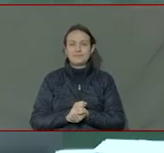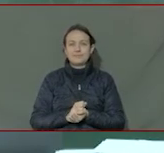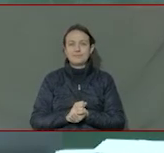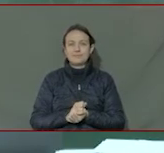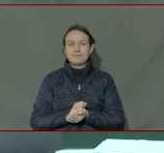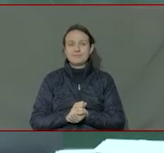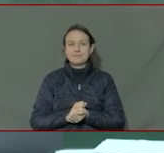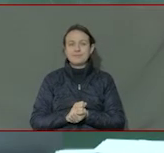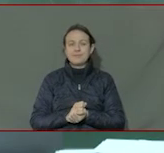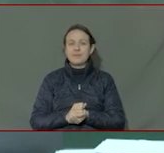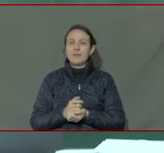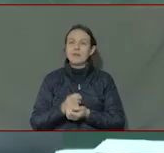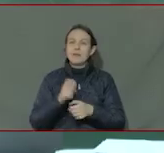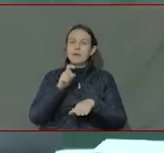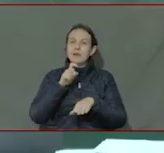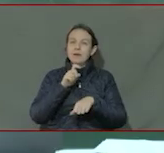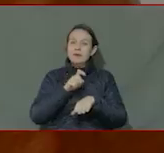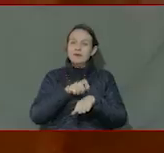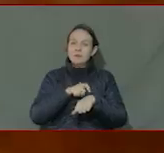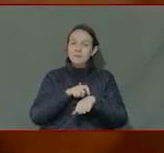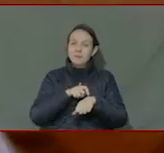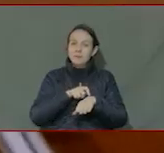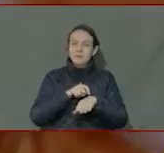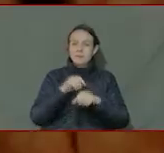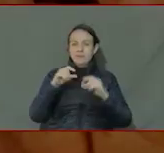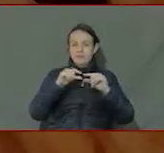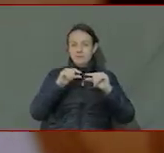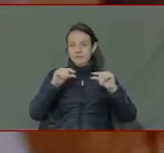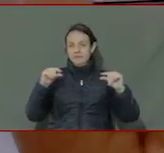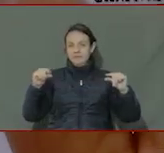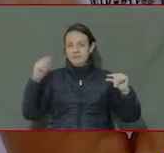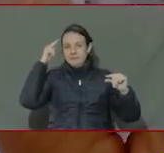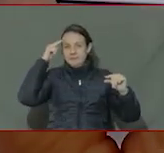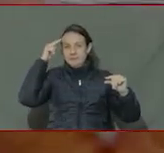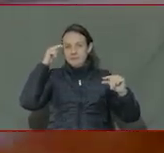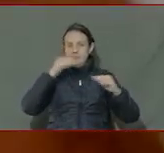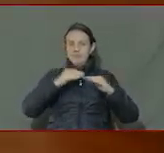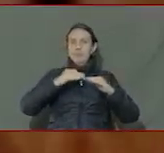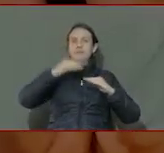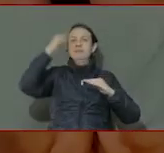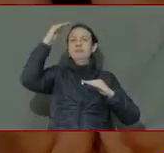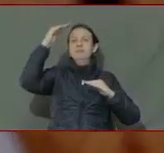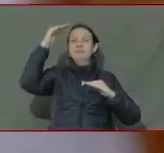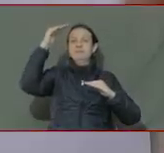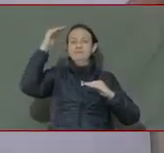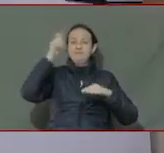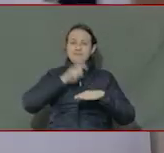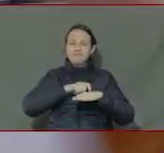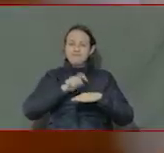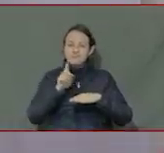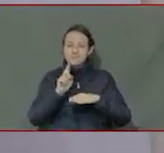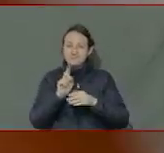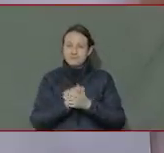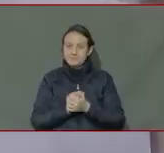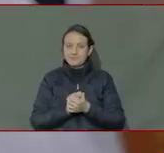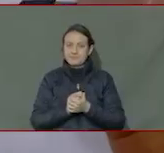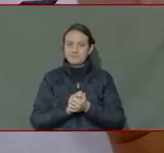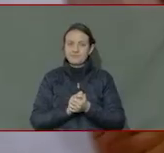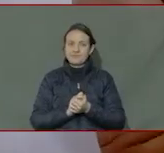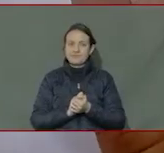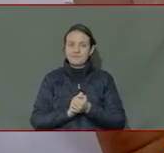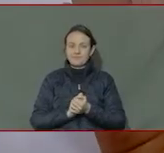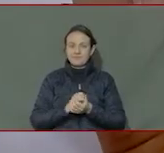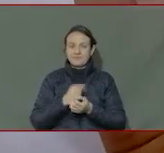when is the glucose concentration above normal? So we find that line, the normal line, which is going across.